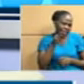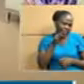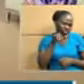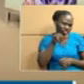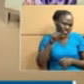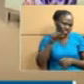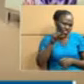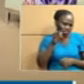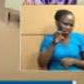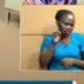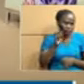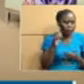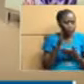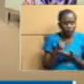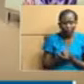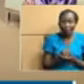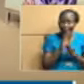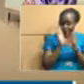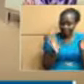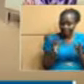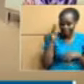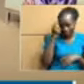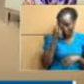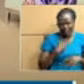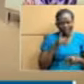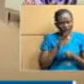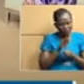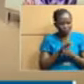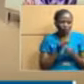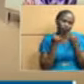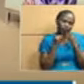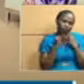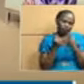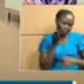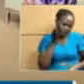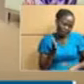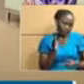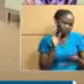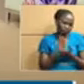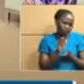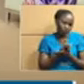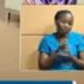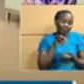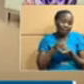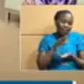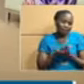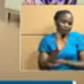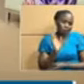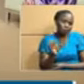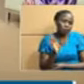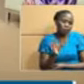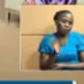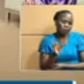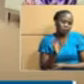I can tell you, this government has a lot of information. There is a lot of data. Yes, and it's available